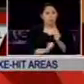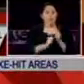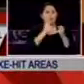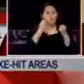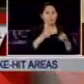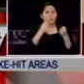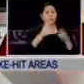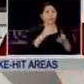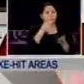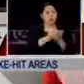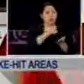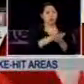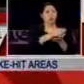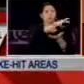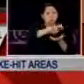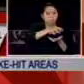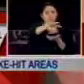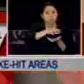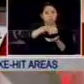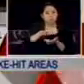that plunder case is that